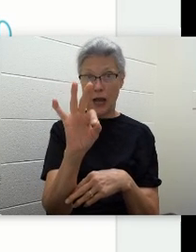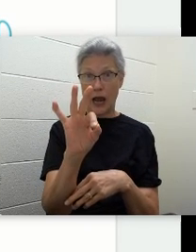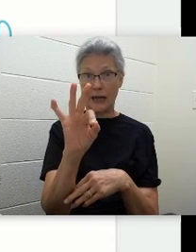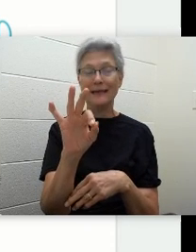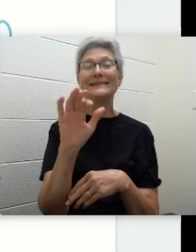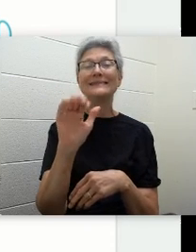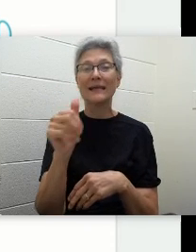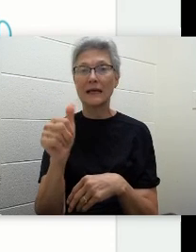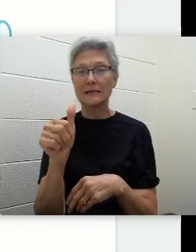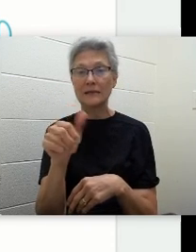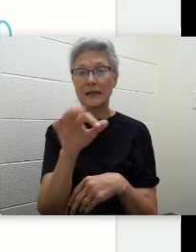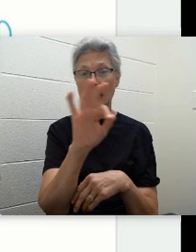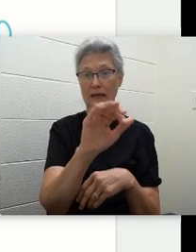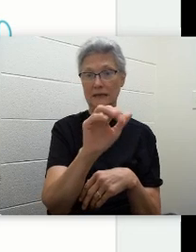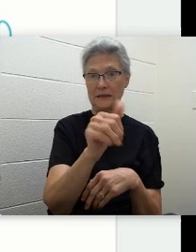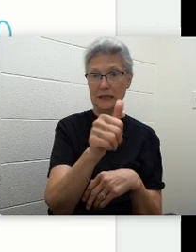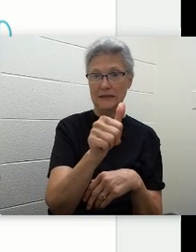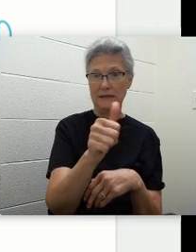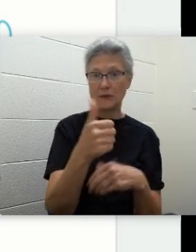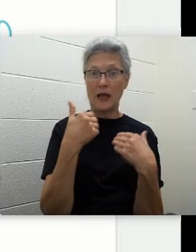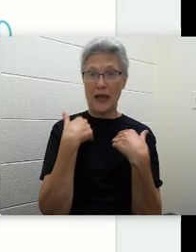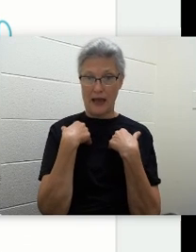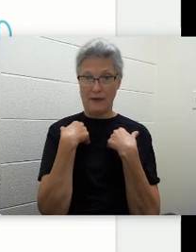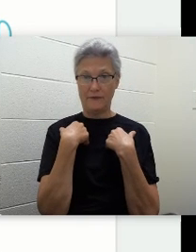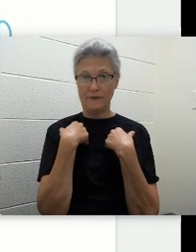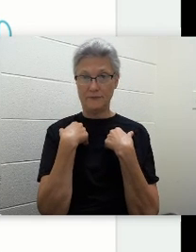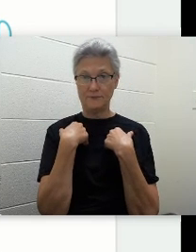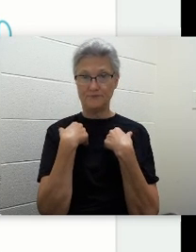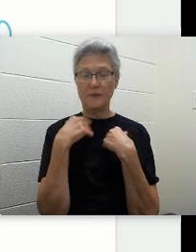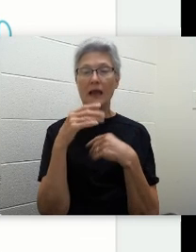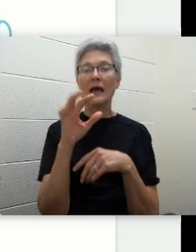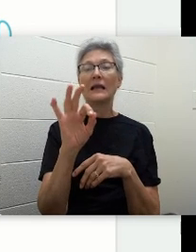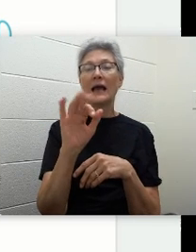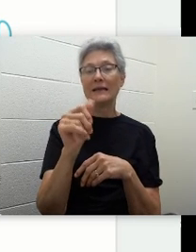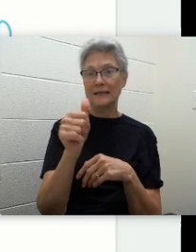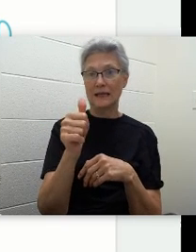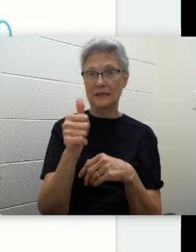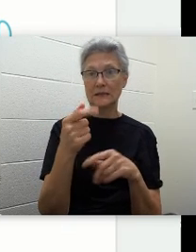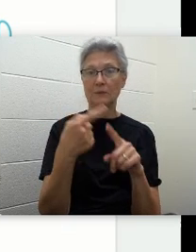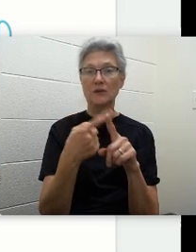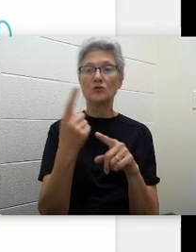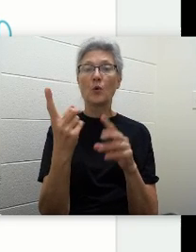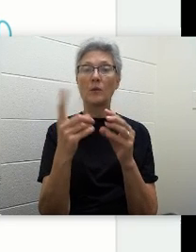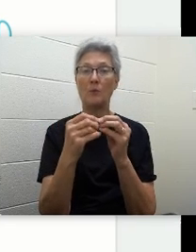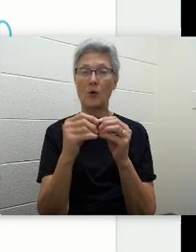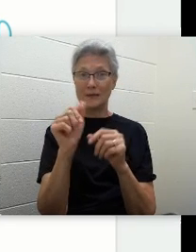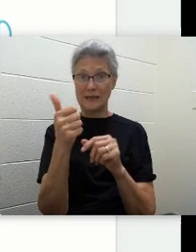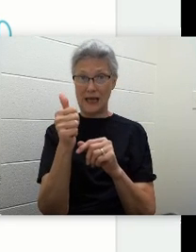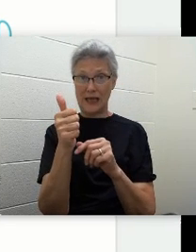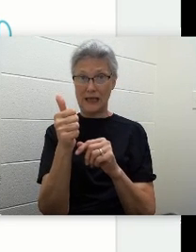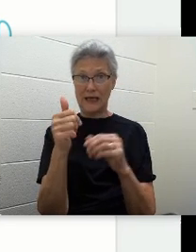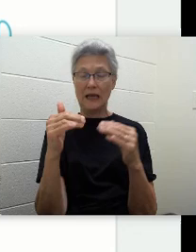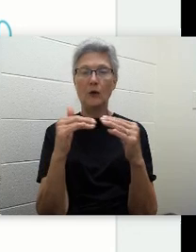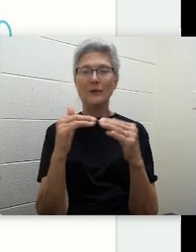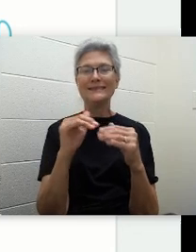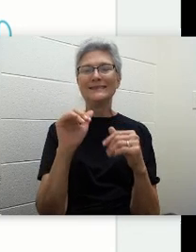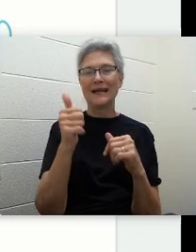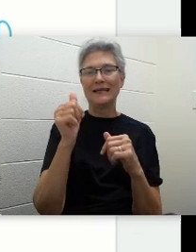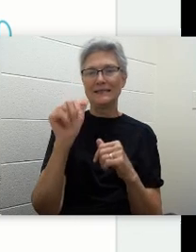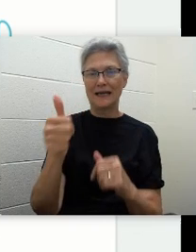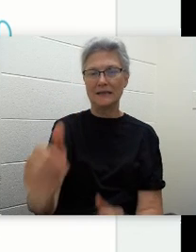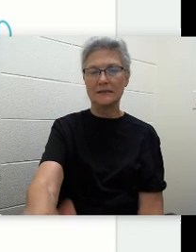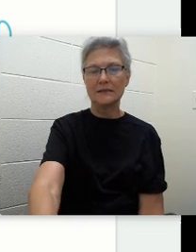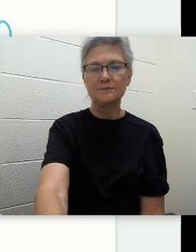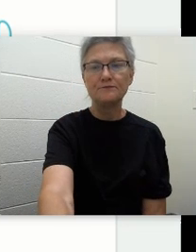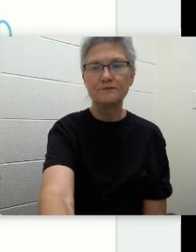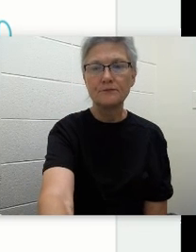tens. 9 tens, that's what we had here. We had 9 tens plus one more 10 is 10 tens